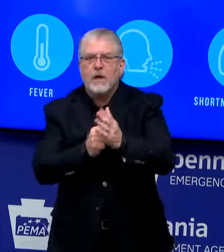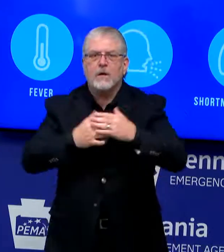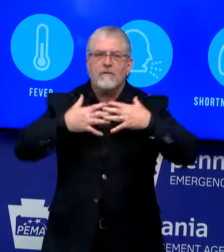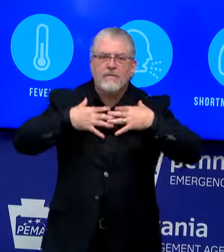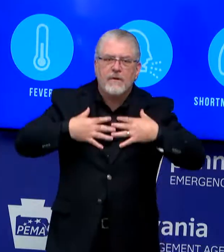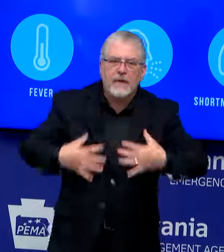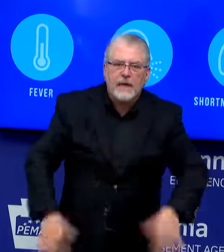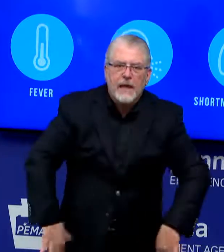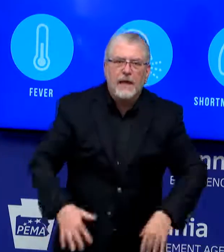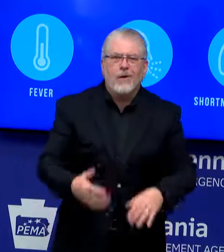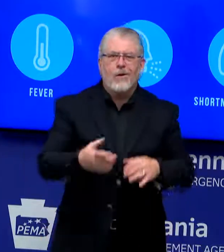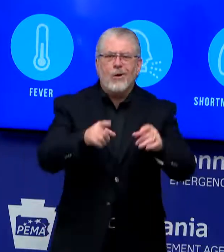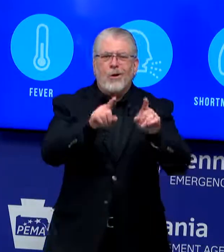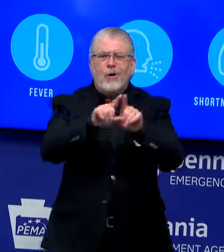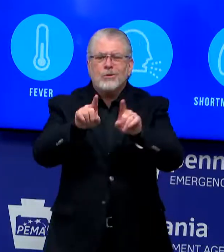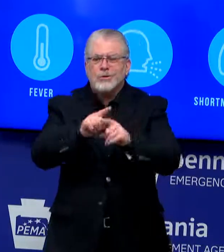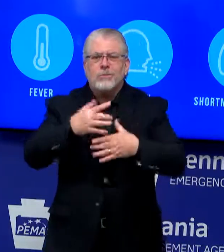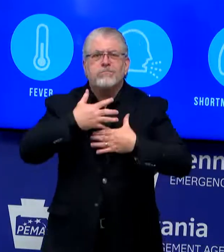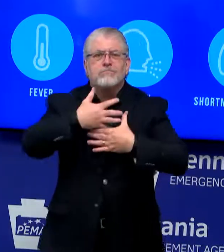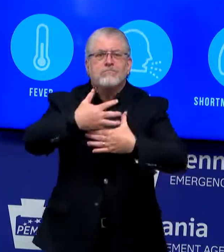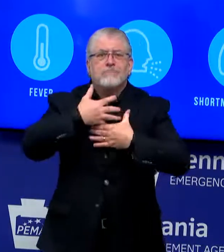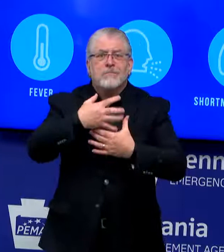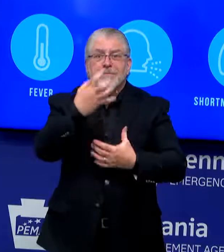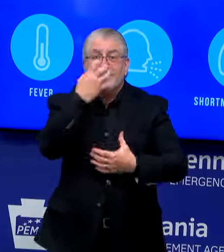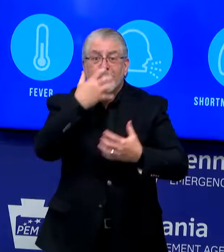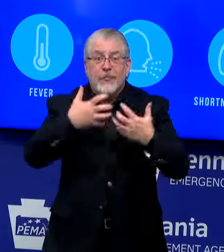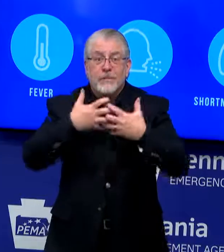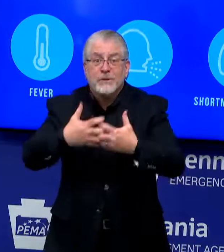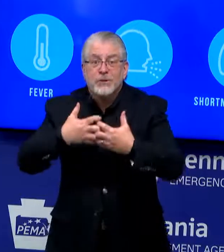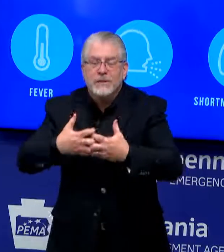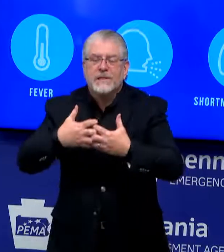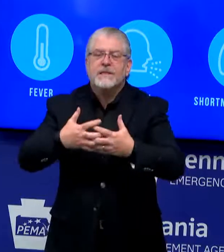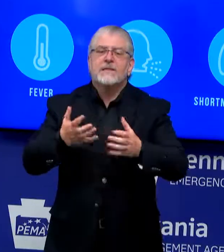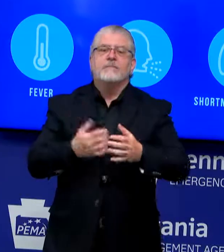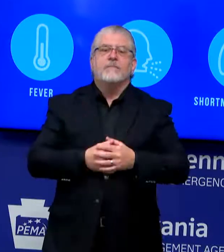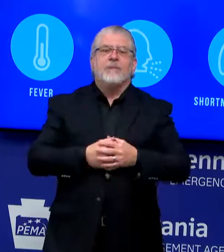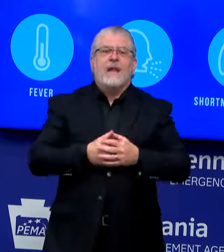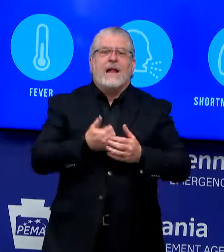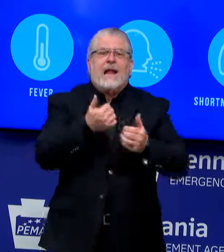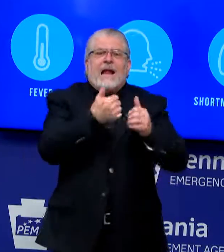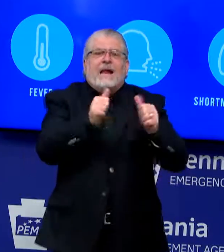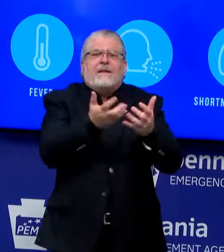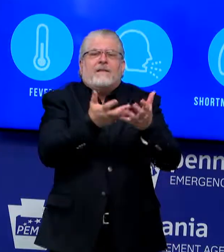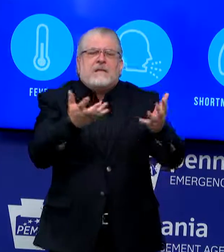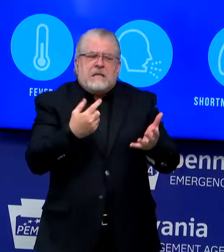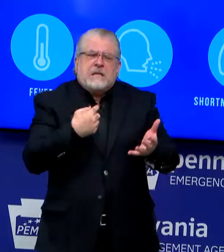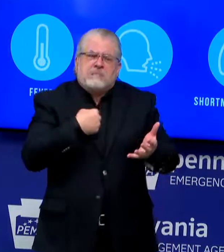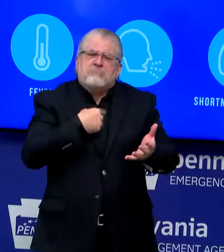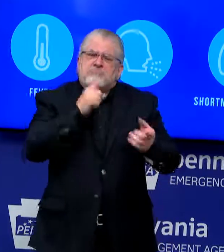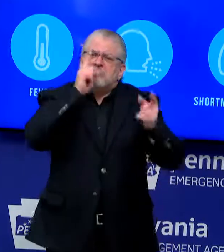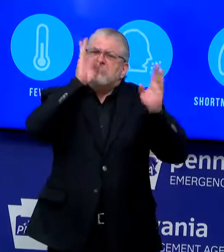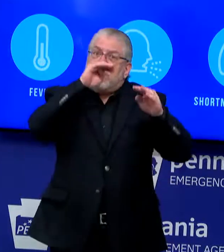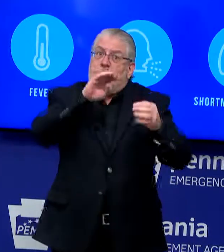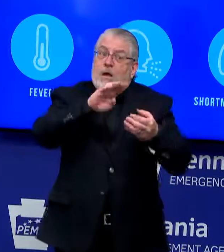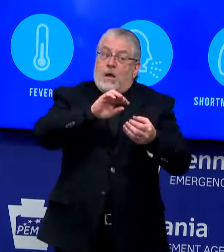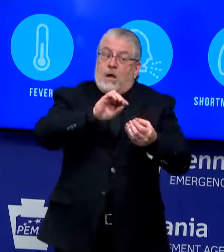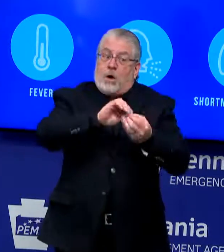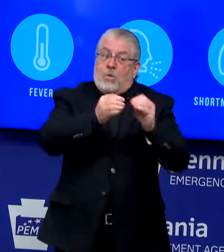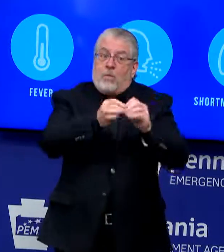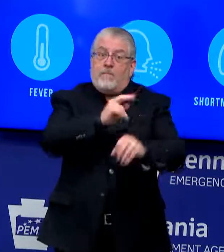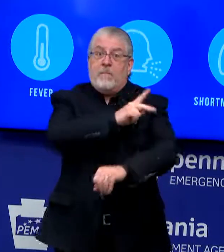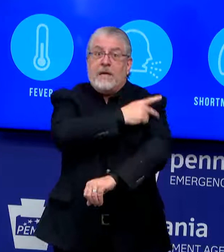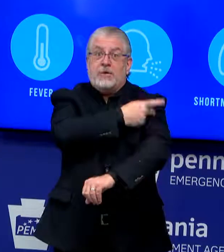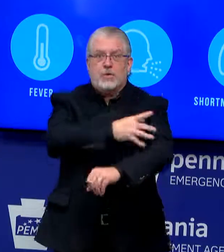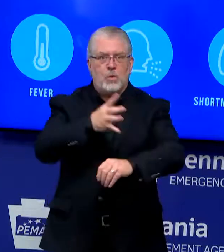as ventilators, that we will need to take care of patients as we expect this surge to come over the next number of